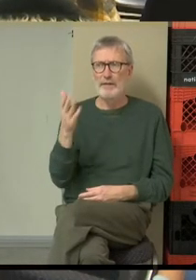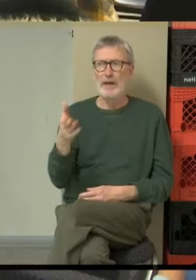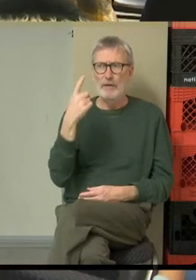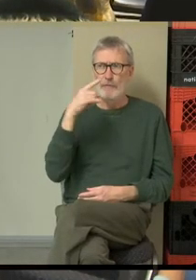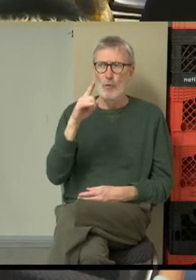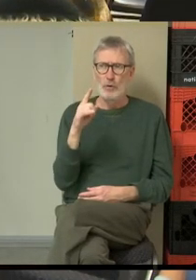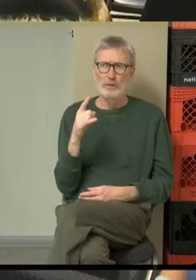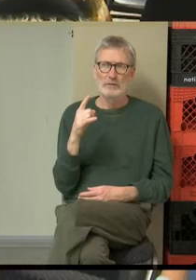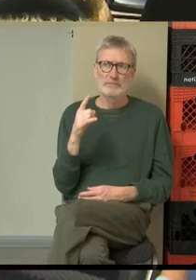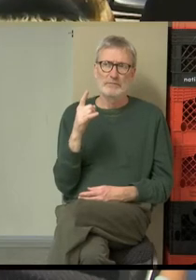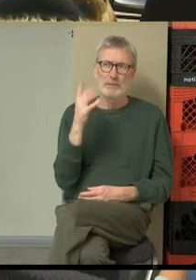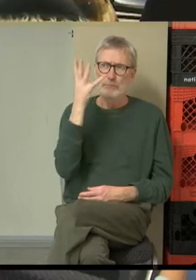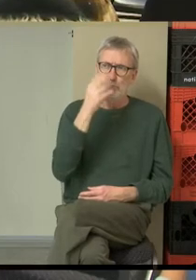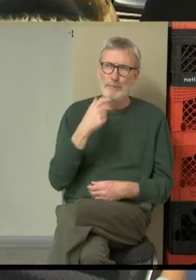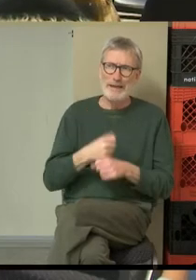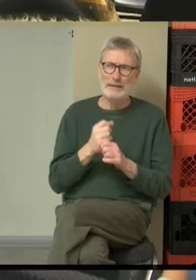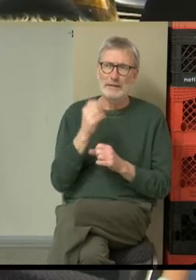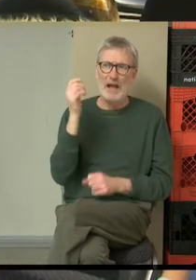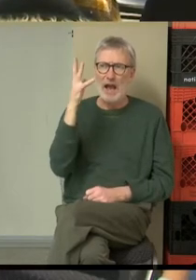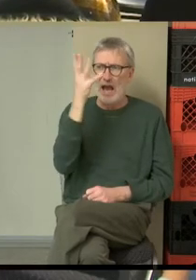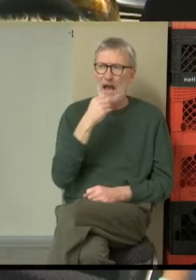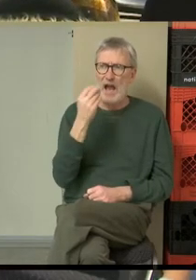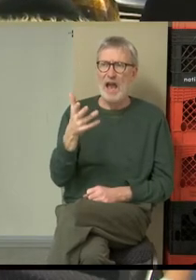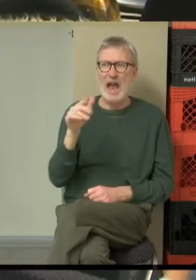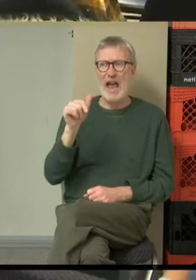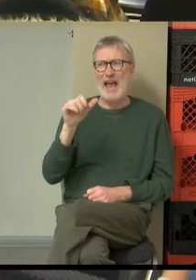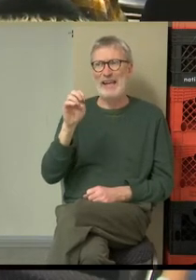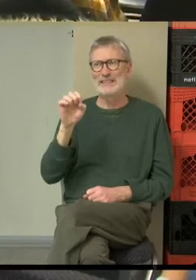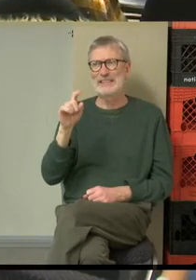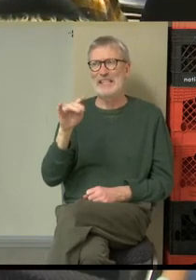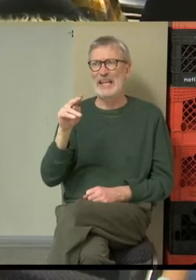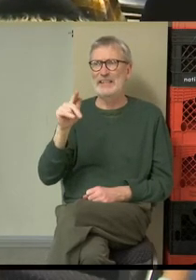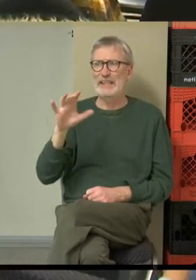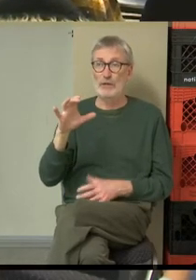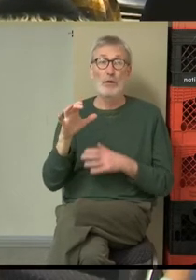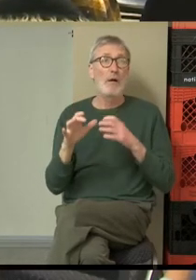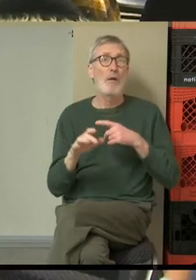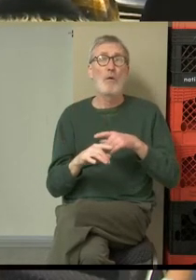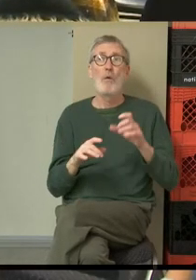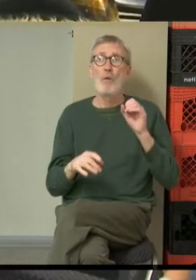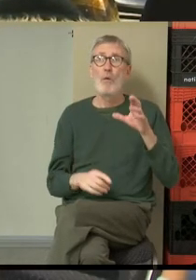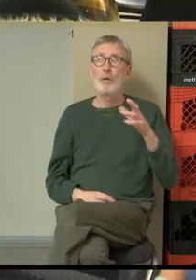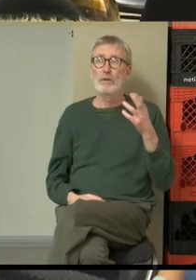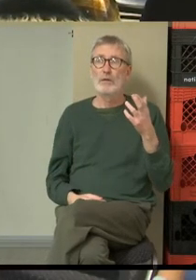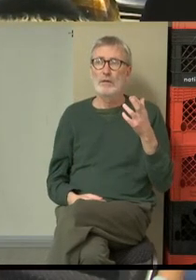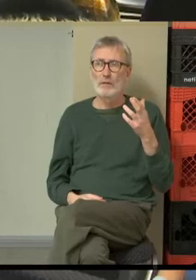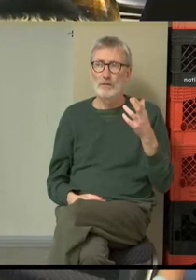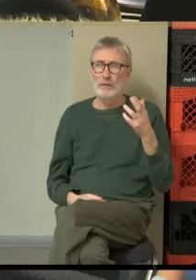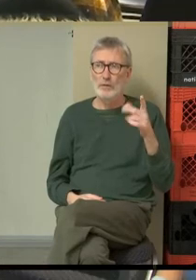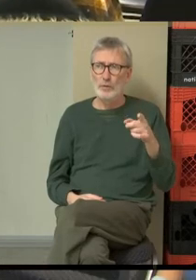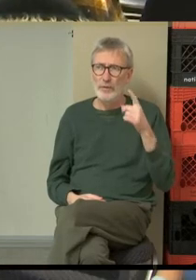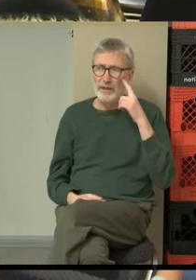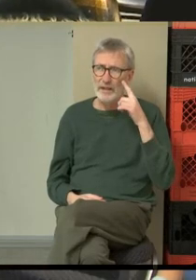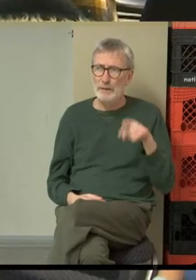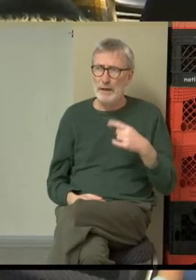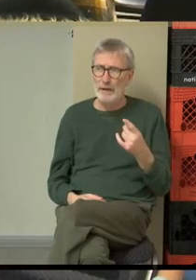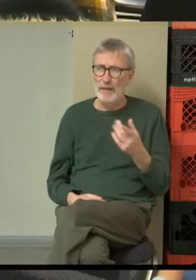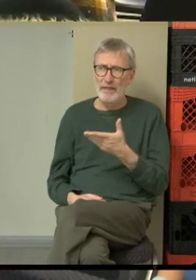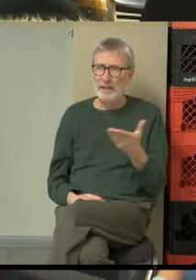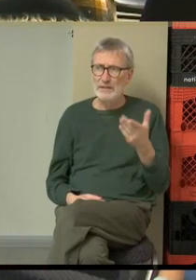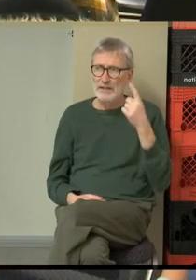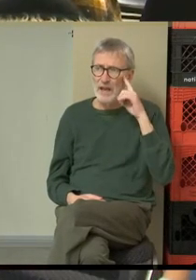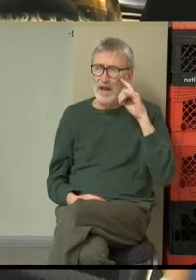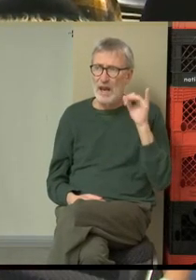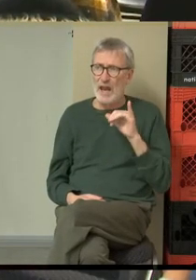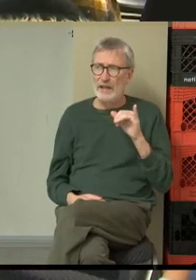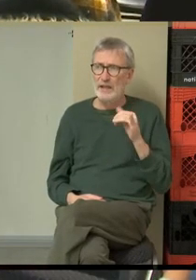are there plans being done to, like, utilize the baseball field? And if that's the case, like, are we thinking about things like making that